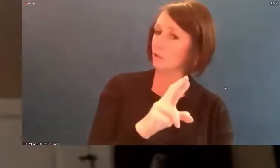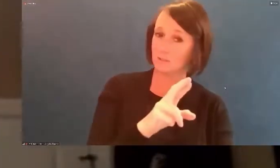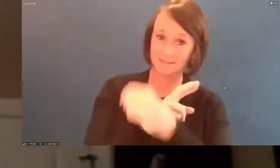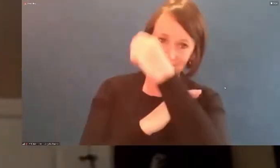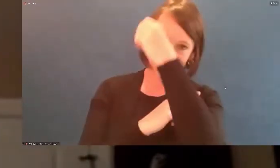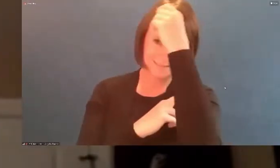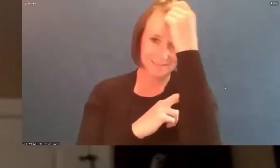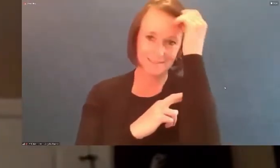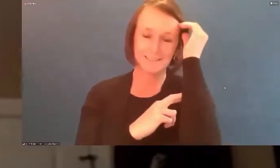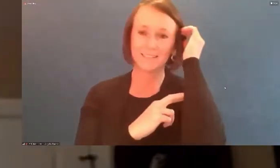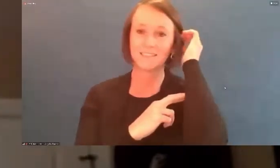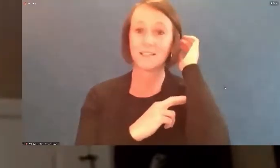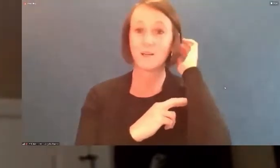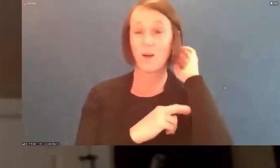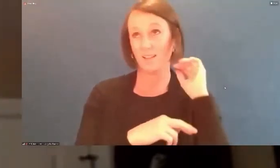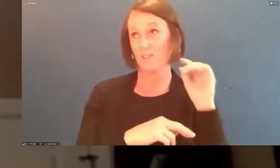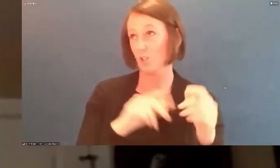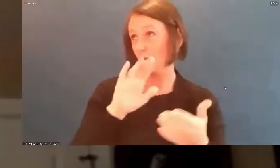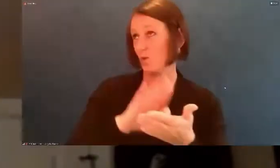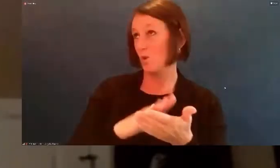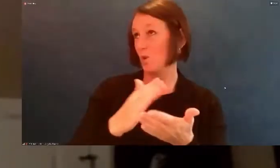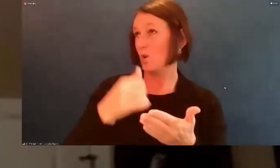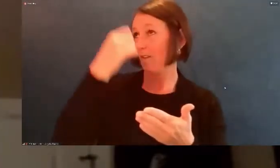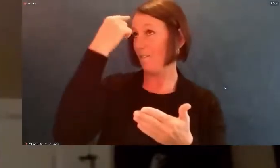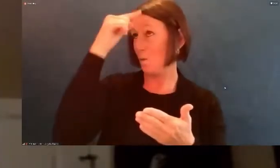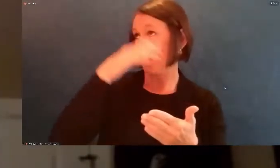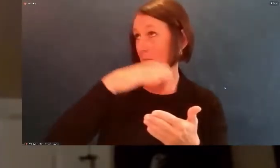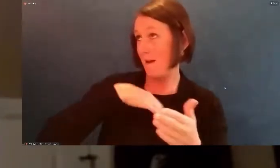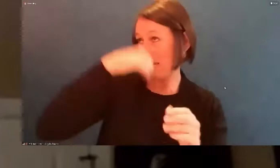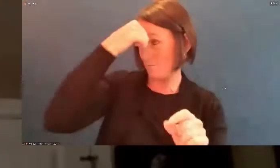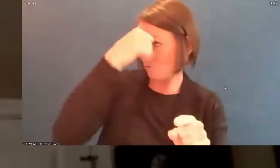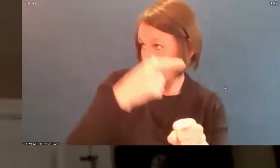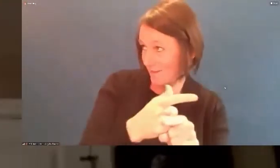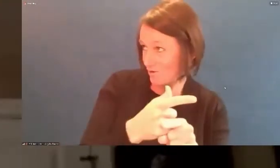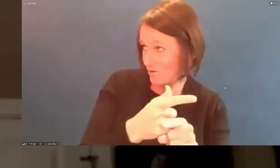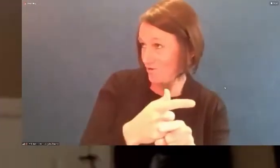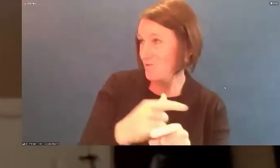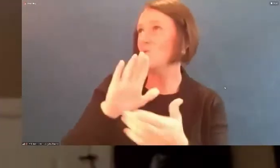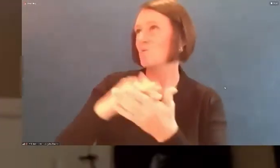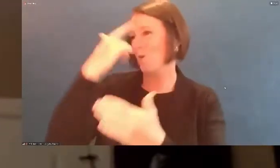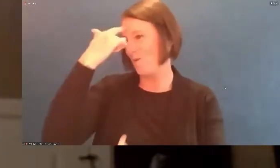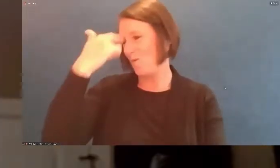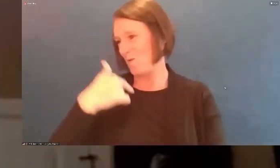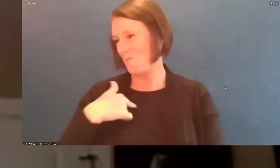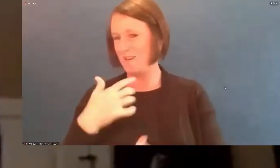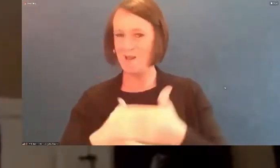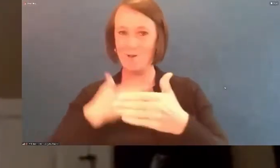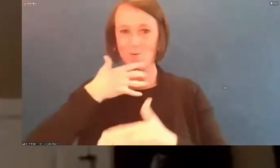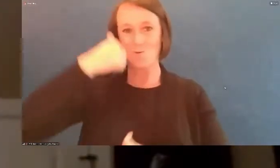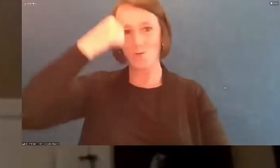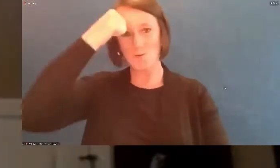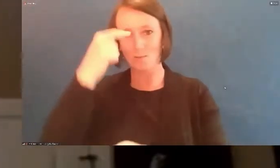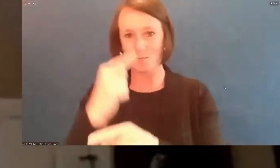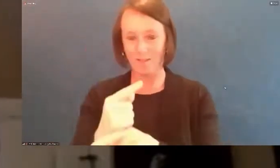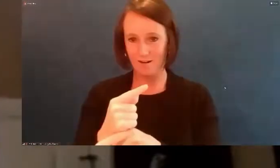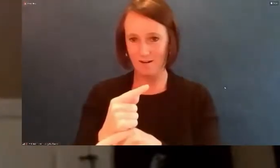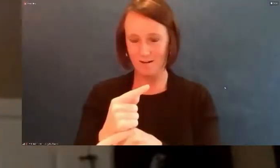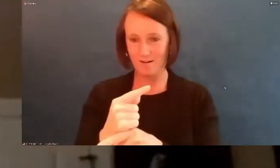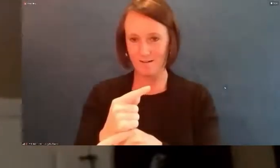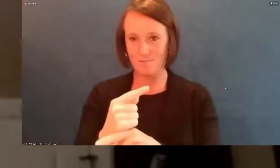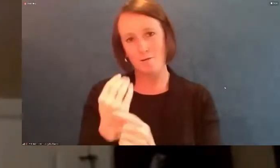a package deal. I got to go and partake in the feast that David King would cook for little